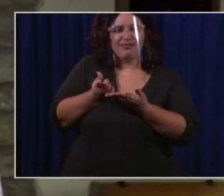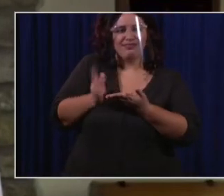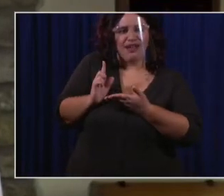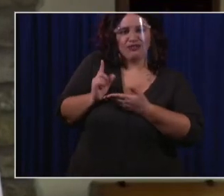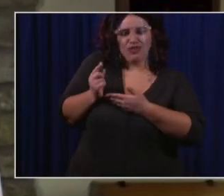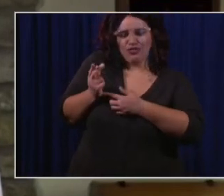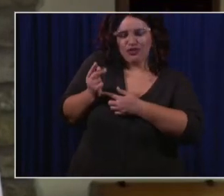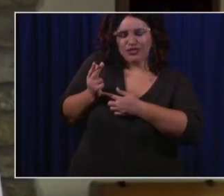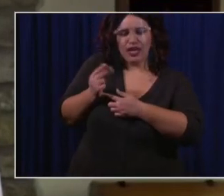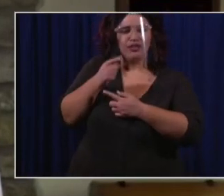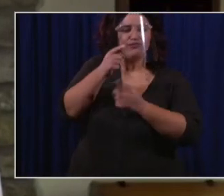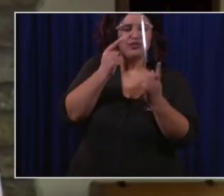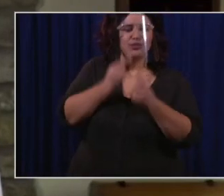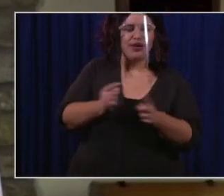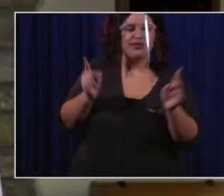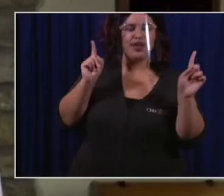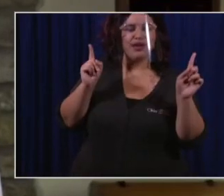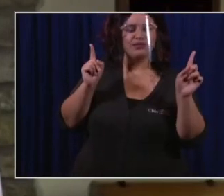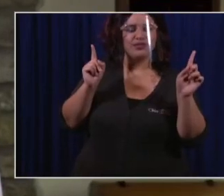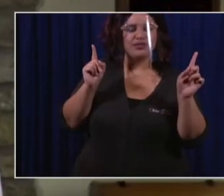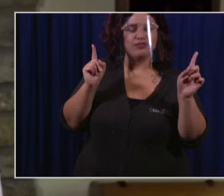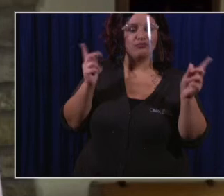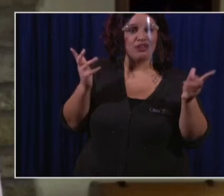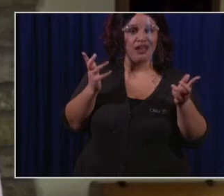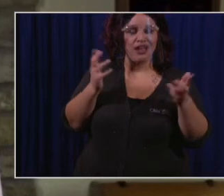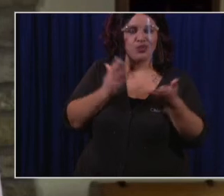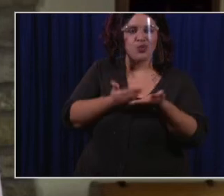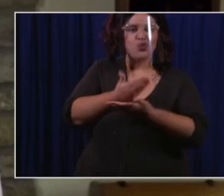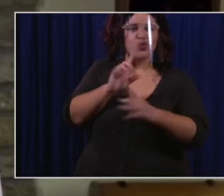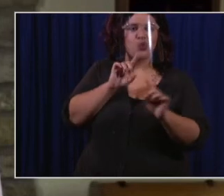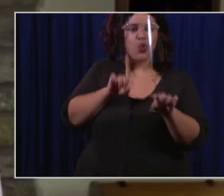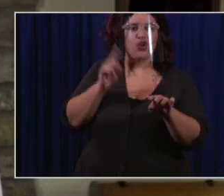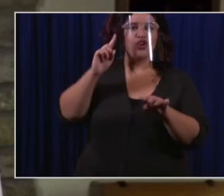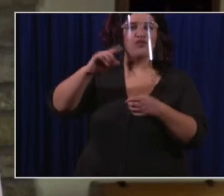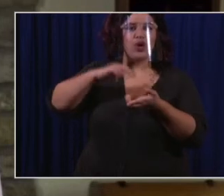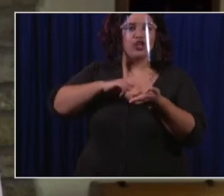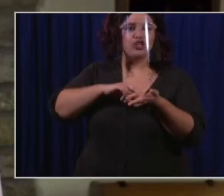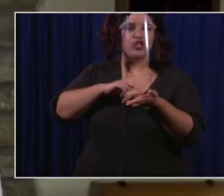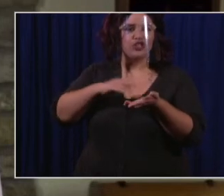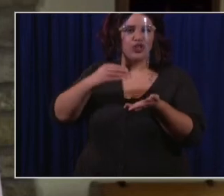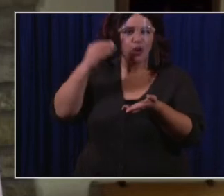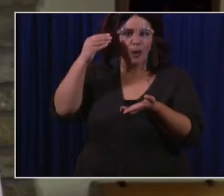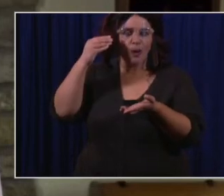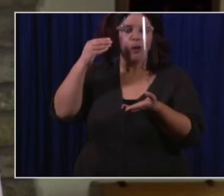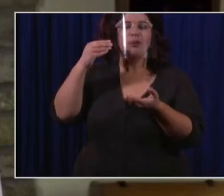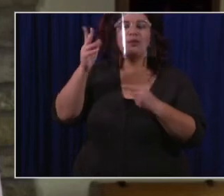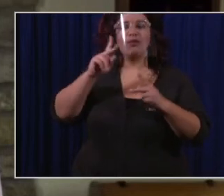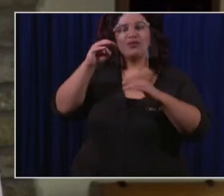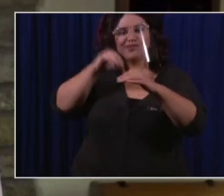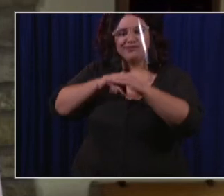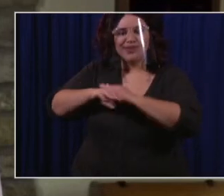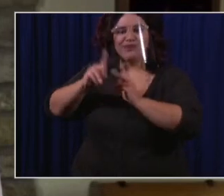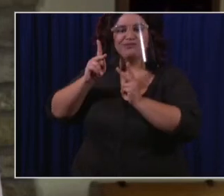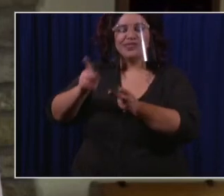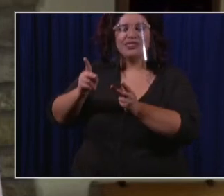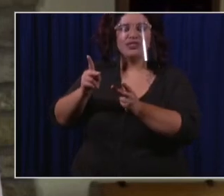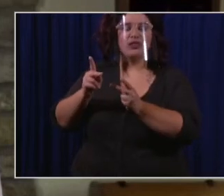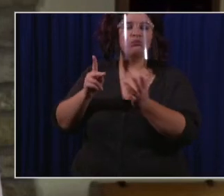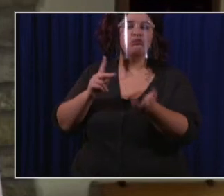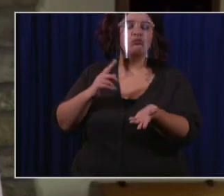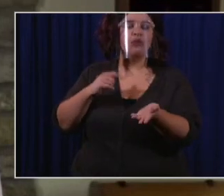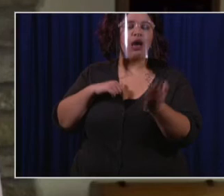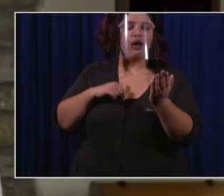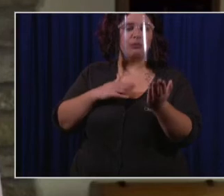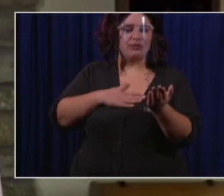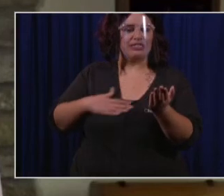Thursday, you announced a new order on nursing home indoor visitation, and I was just wondering if you could go over